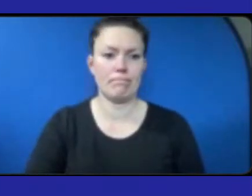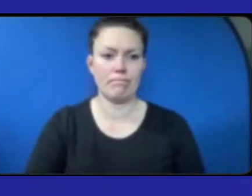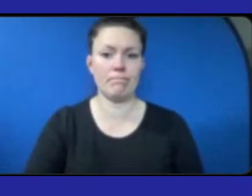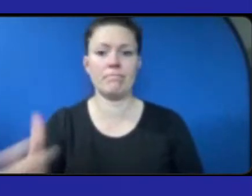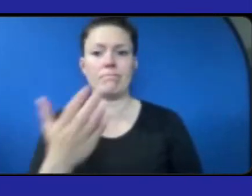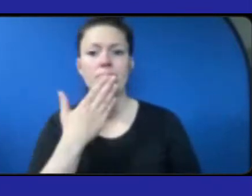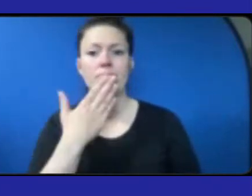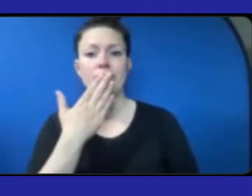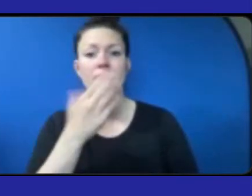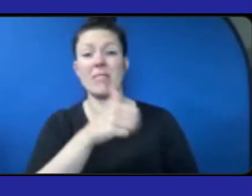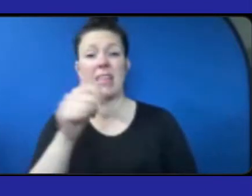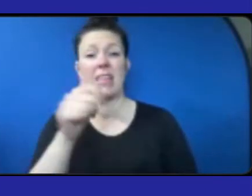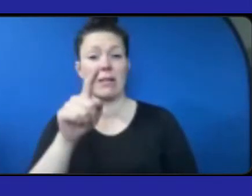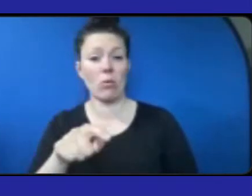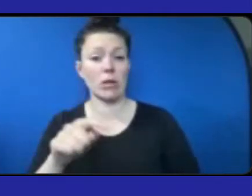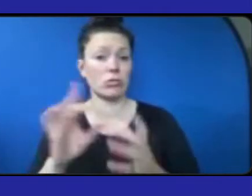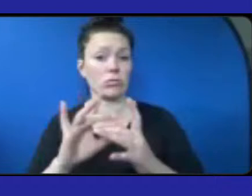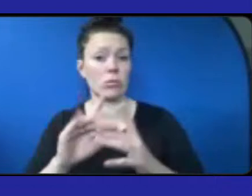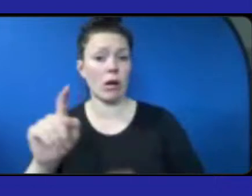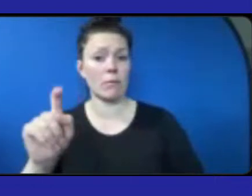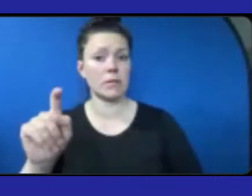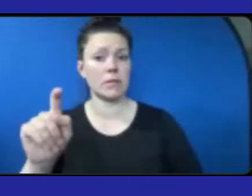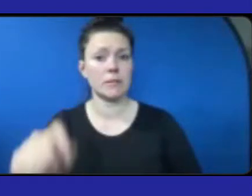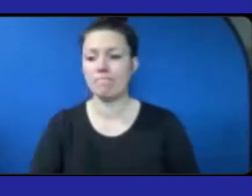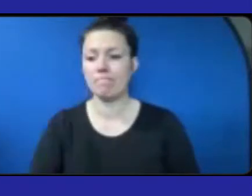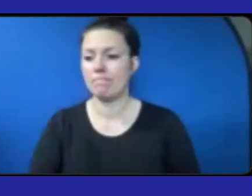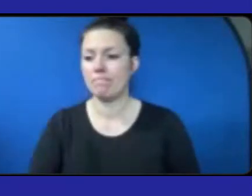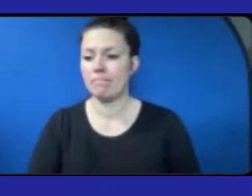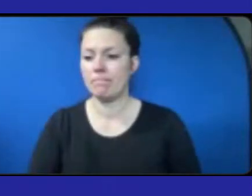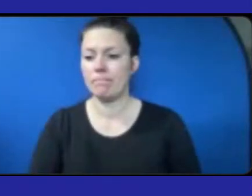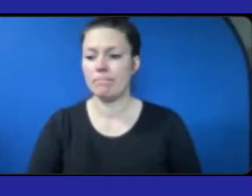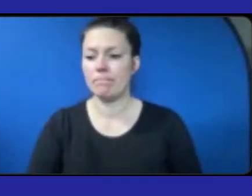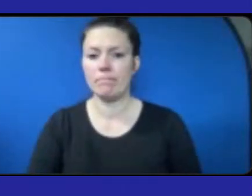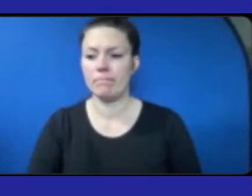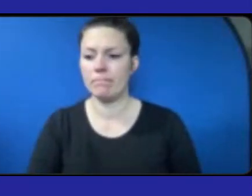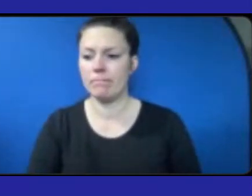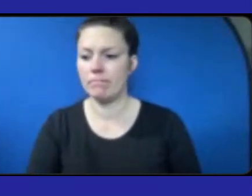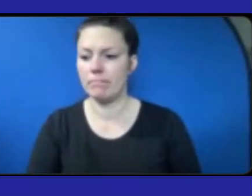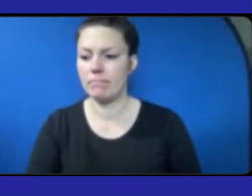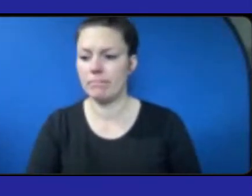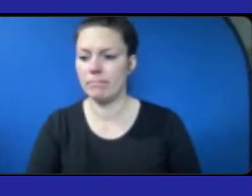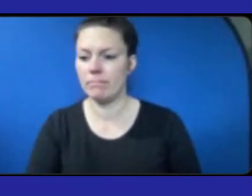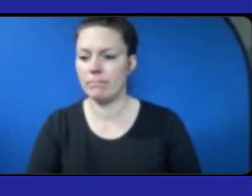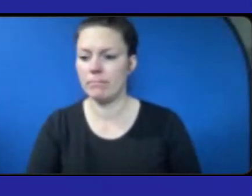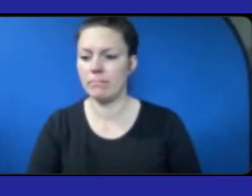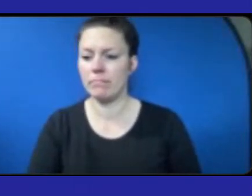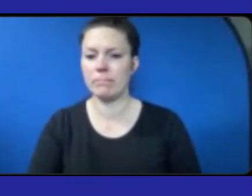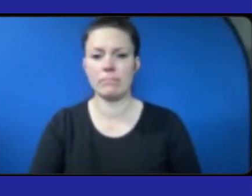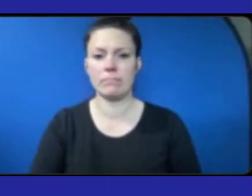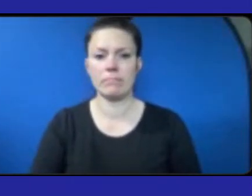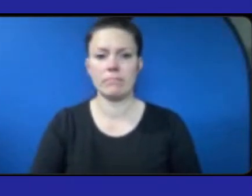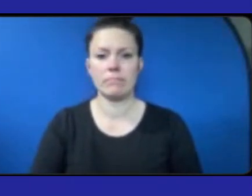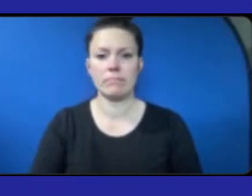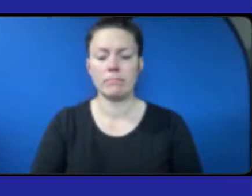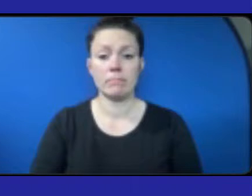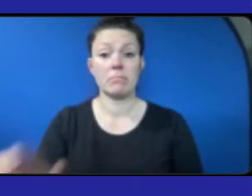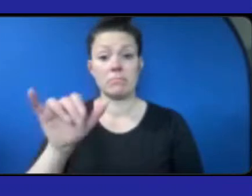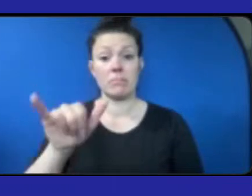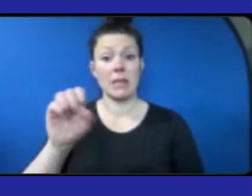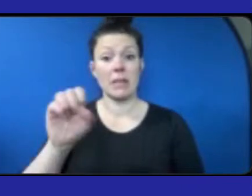Thanks, Ted. Again, any questions or comments? Just Yes. a quick, Hi,